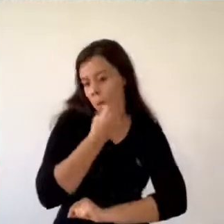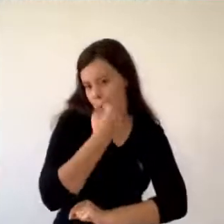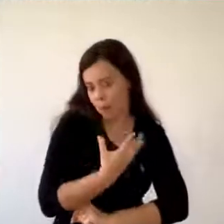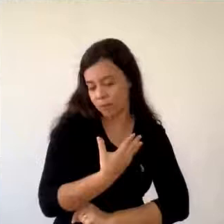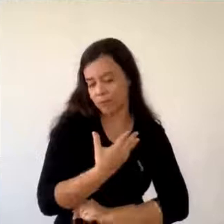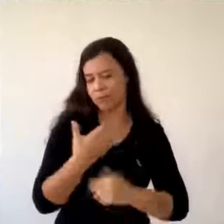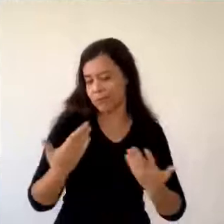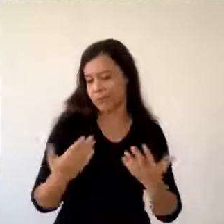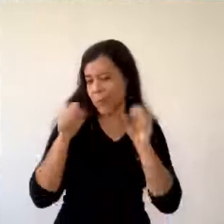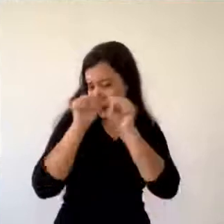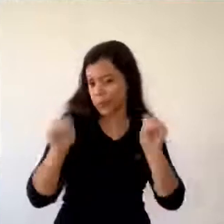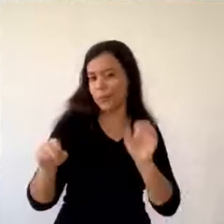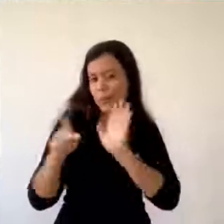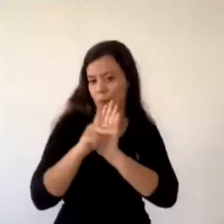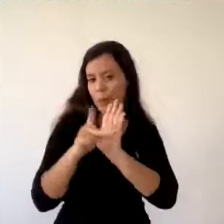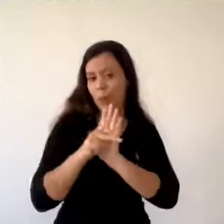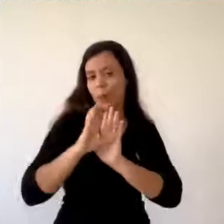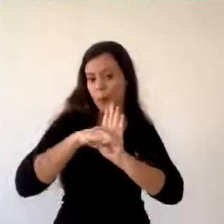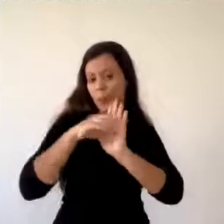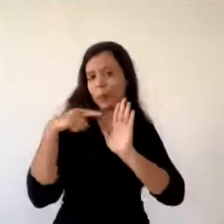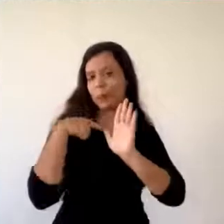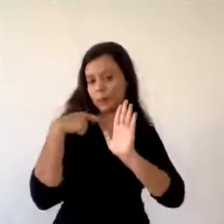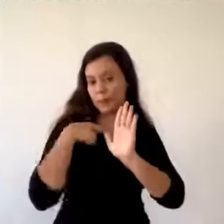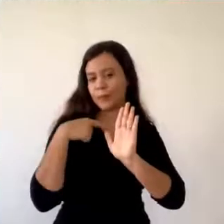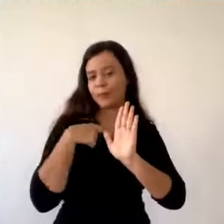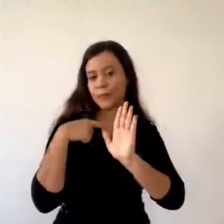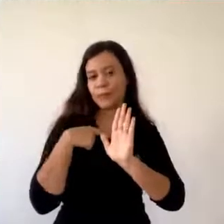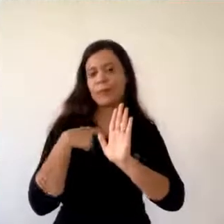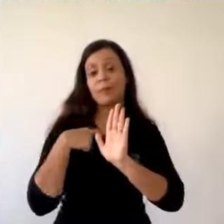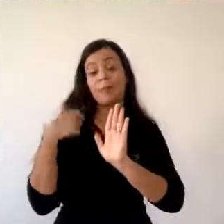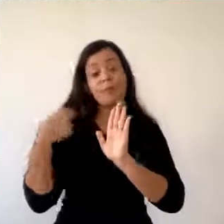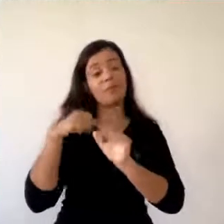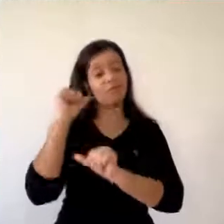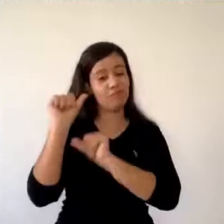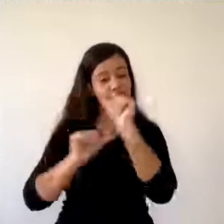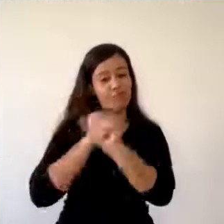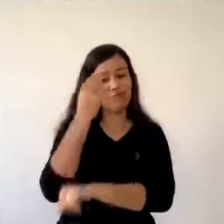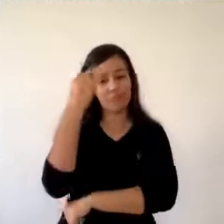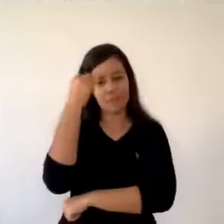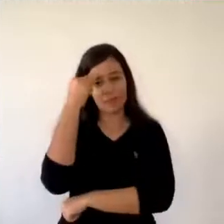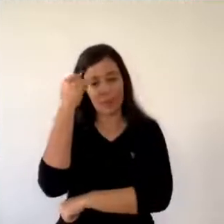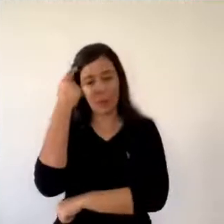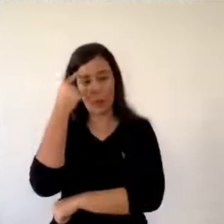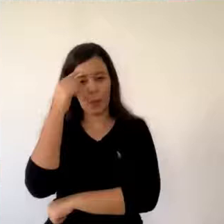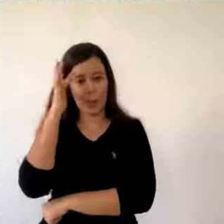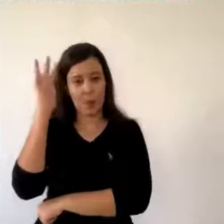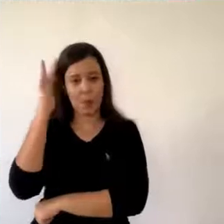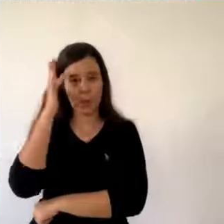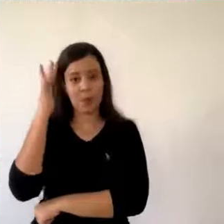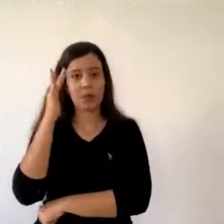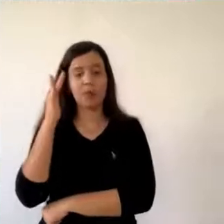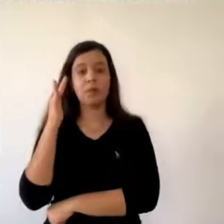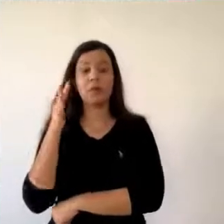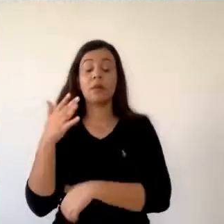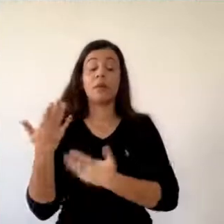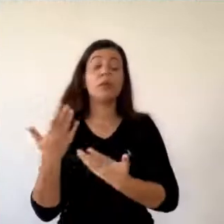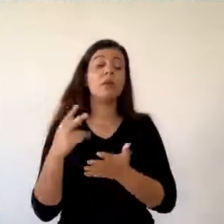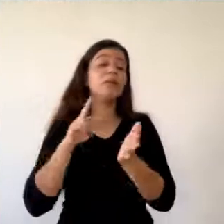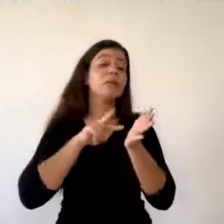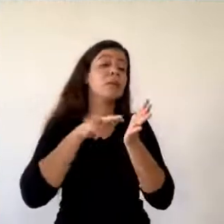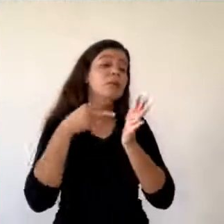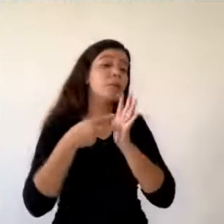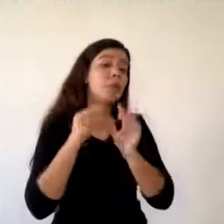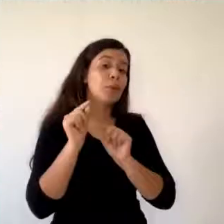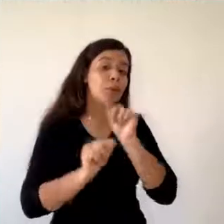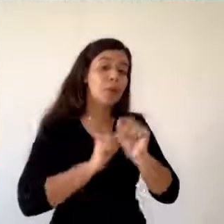us from the bad man? Is the good man. We continue to be dominated by the patriarchal